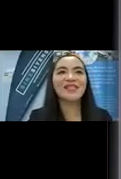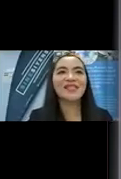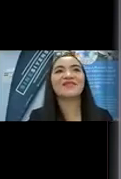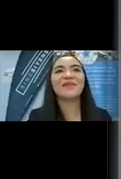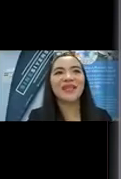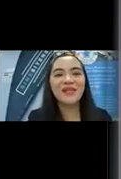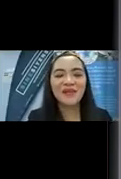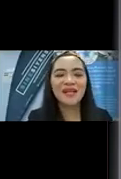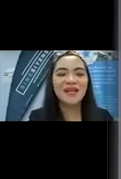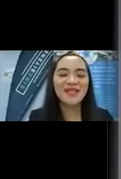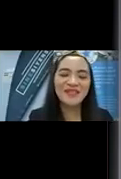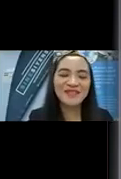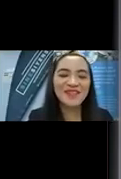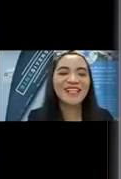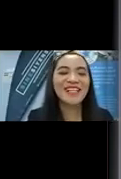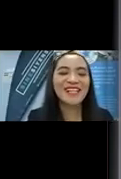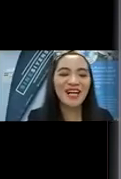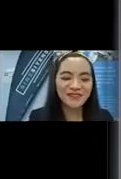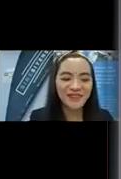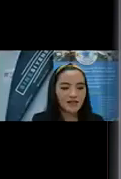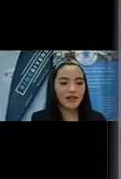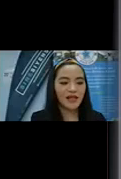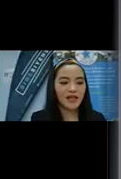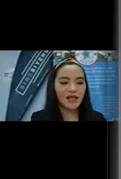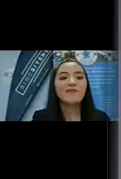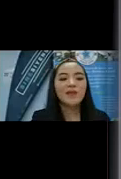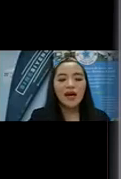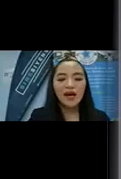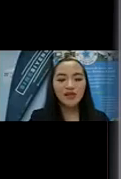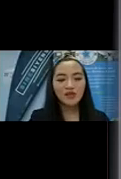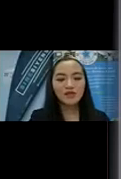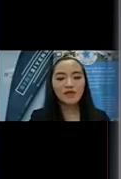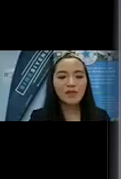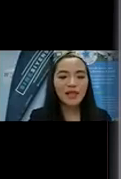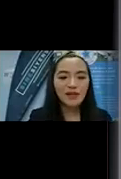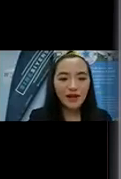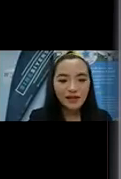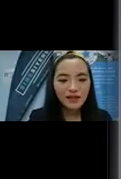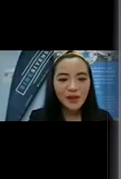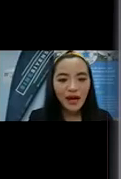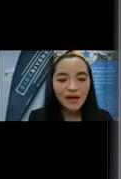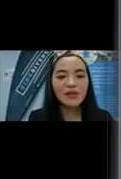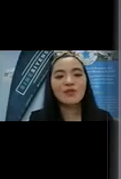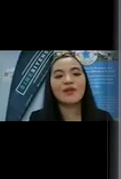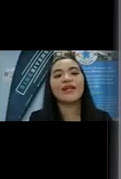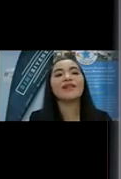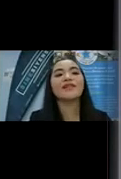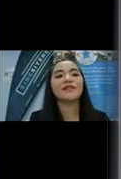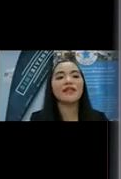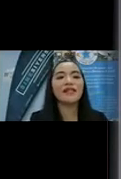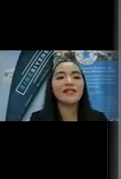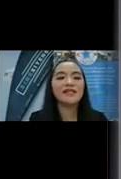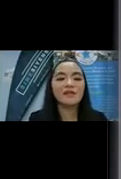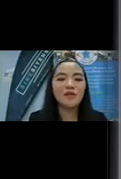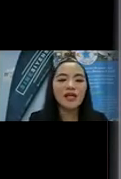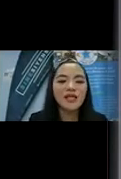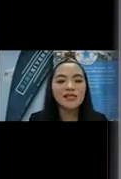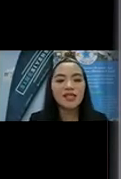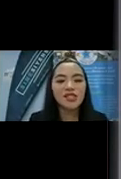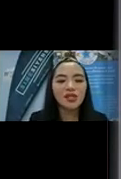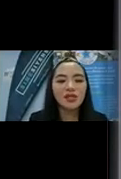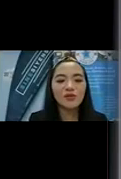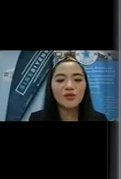archivist from the Department of Foreign Affairs. And to formally welcome everyone for this